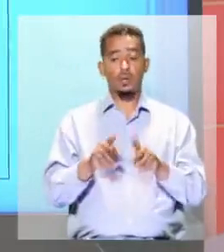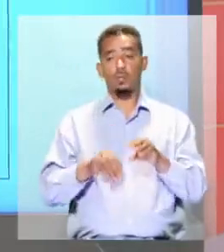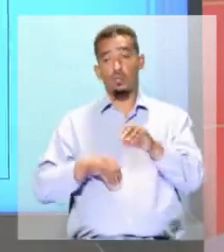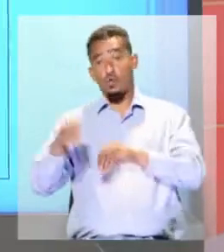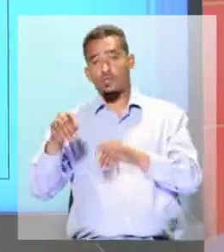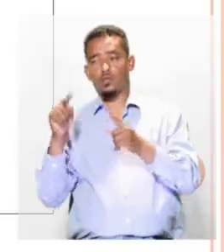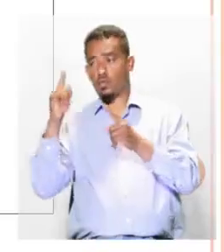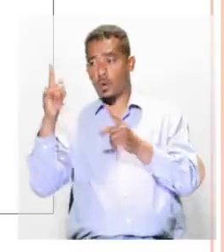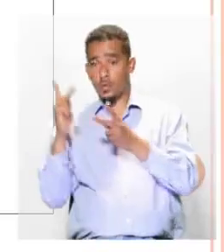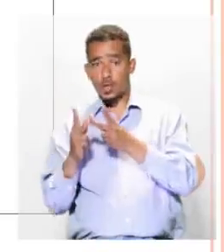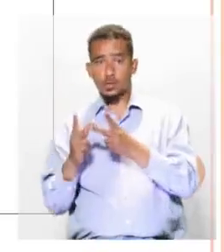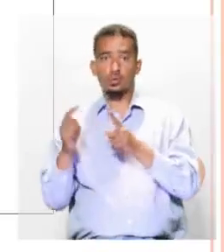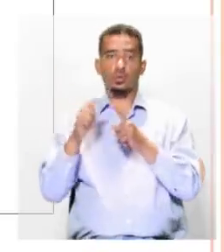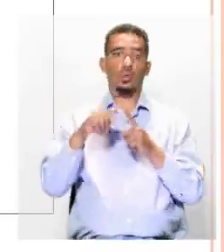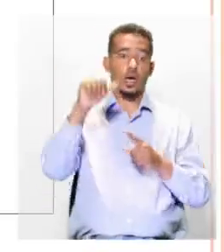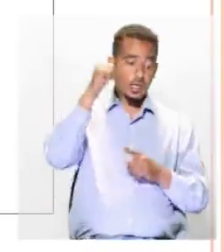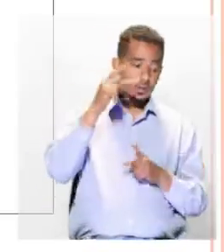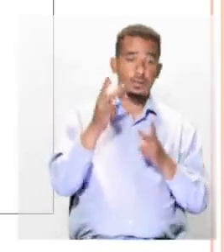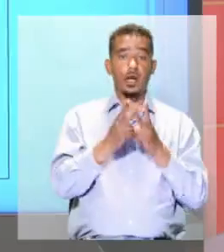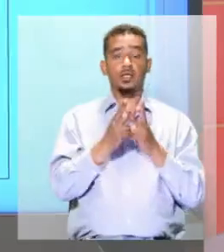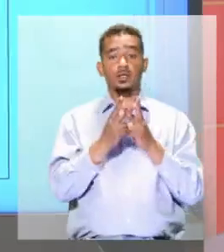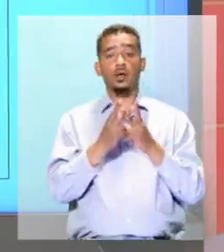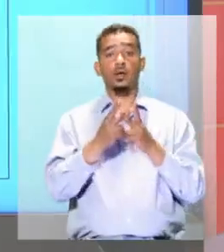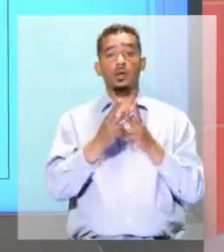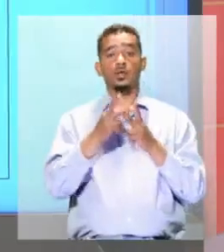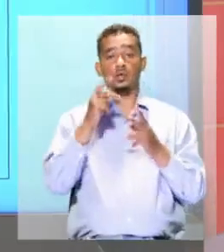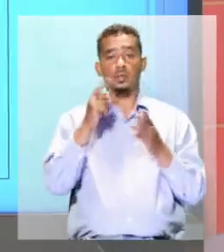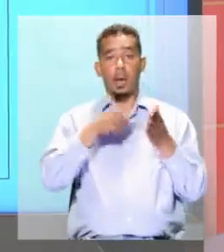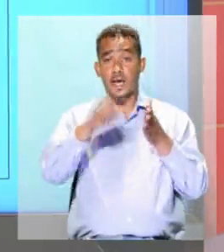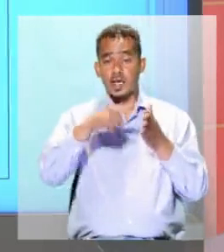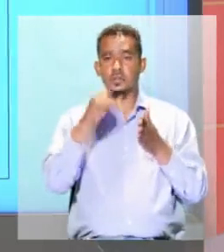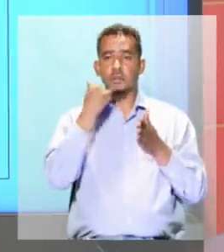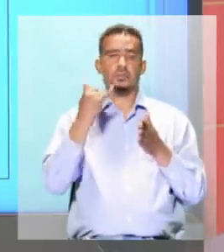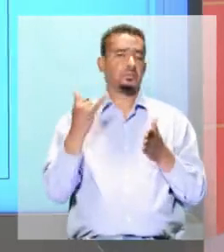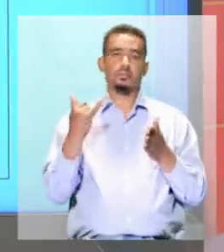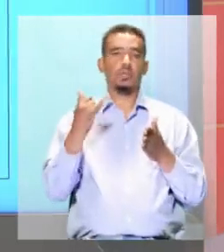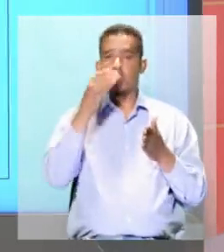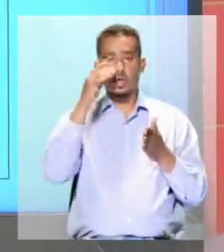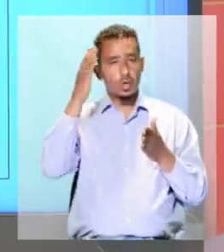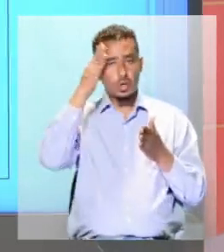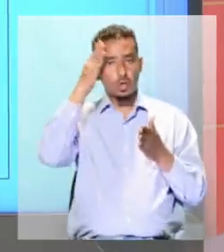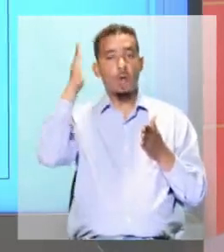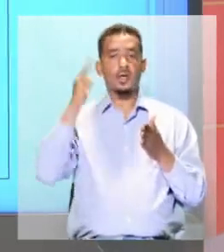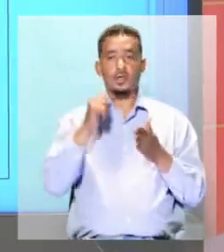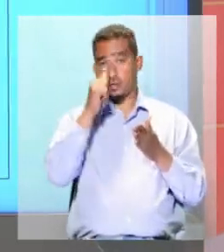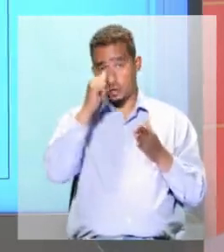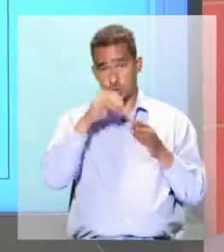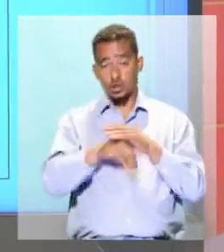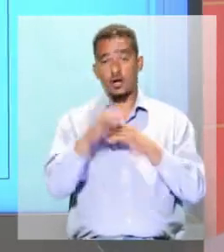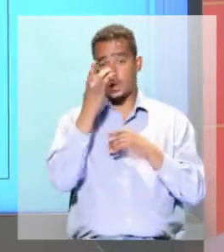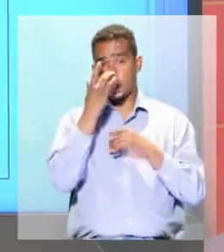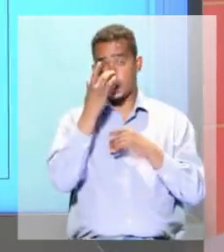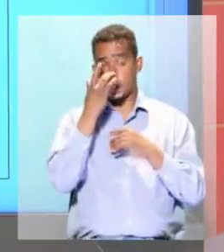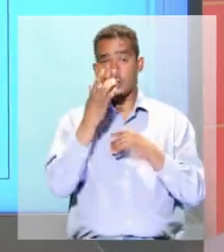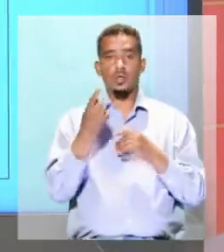one place to another. So migration is common in Africa. The two major types of